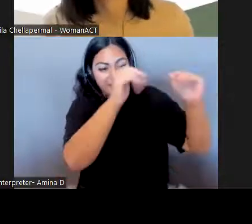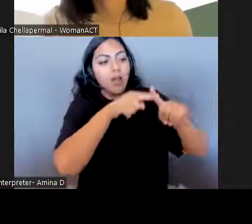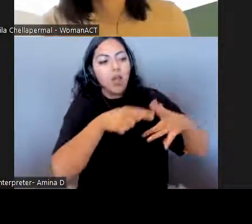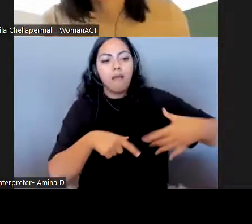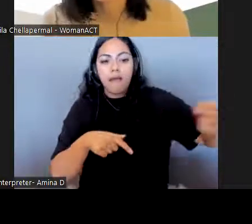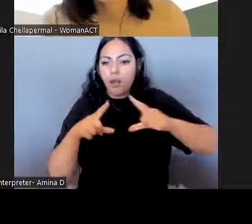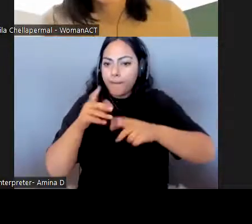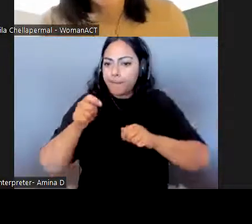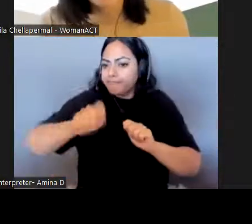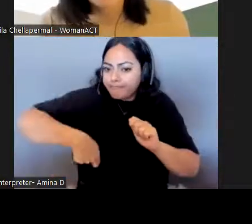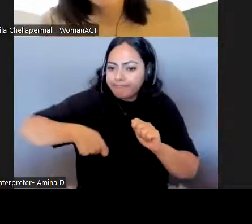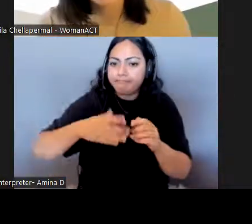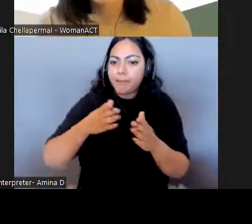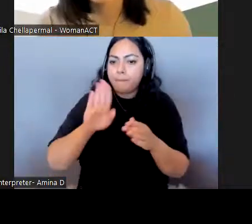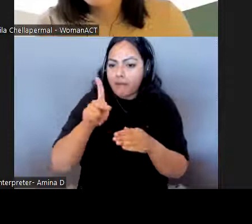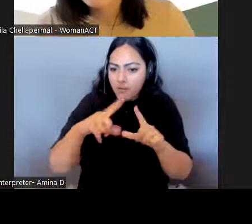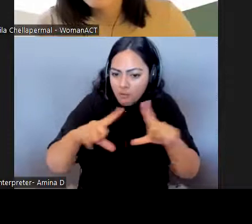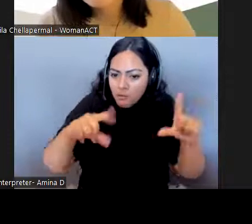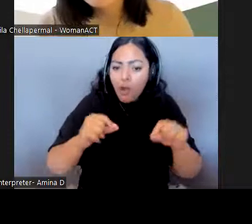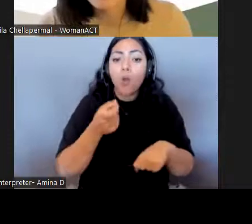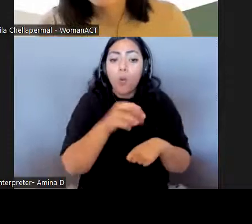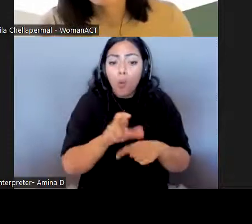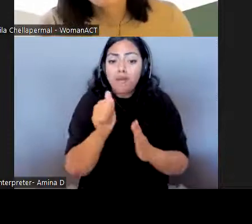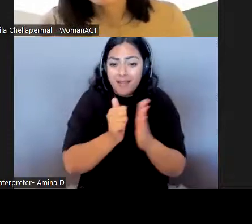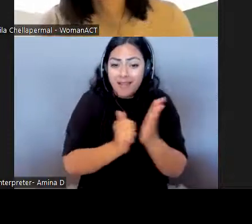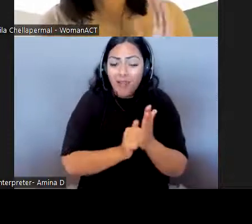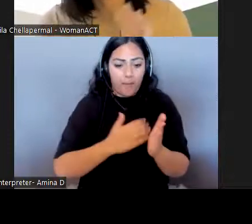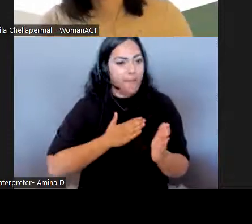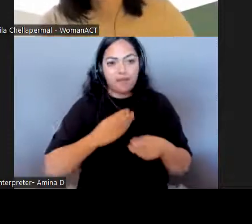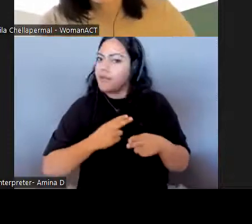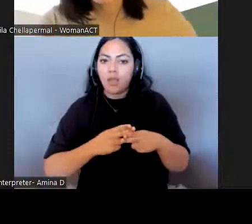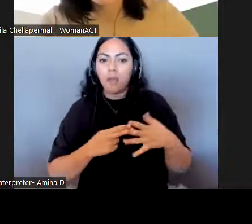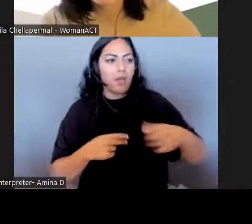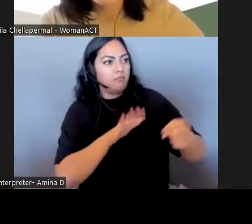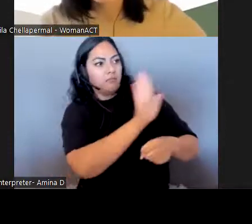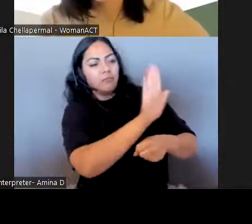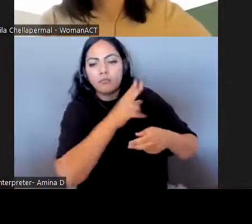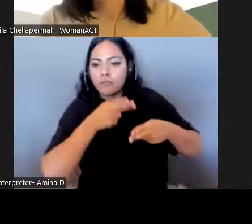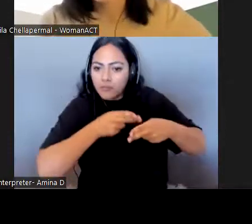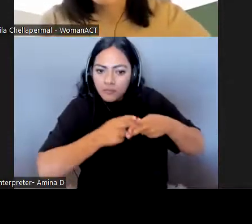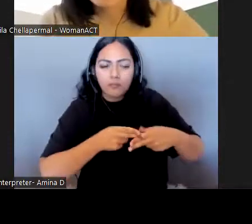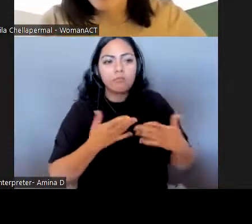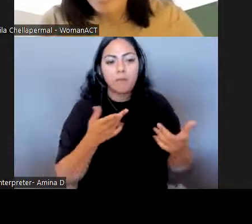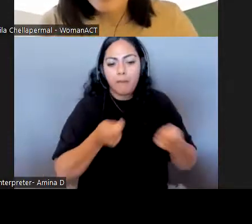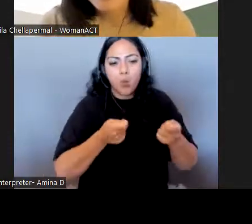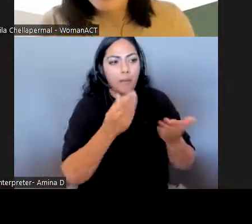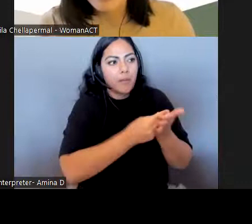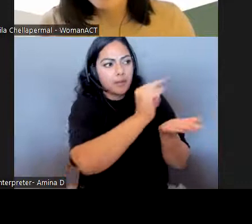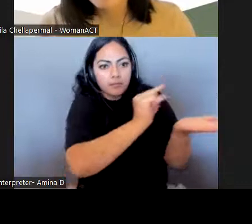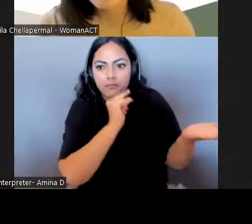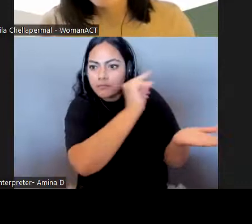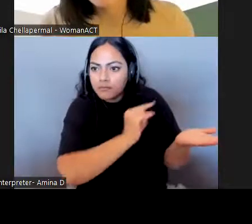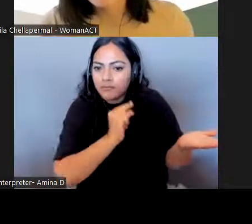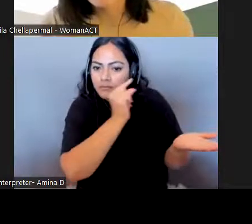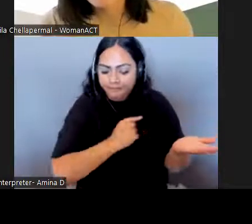bank account that was not in their name. Also controlling the amount of money, so that might be through an allowance, not being aware of how